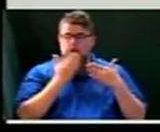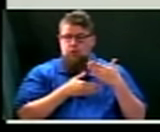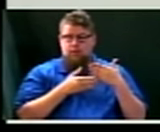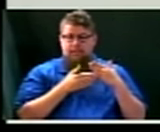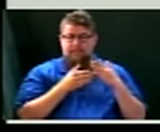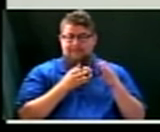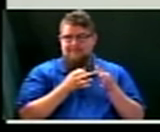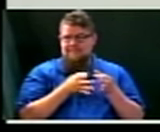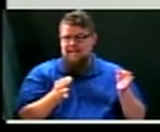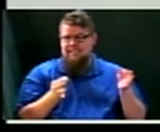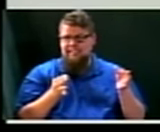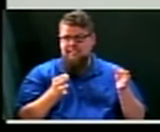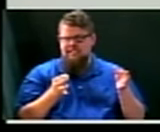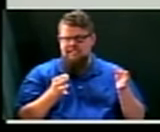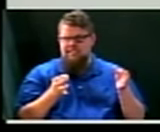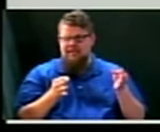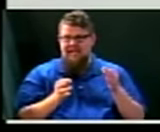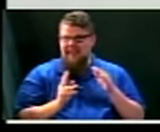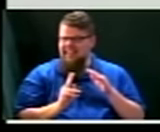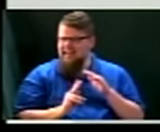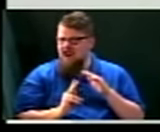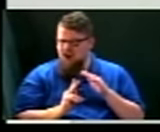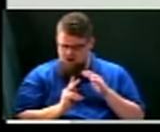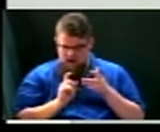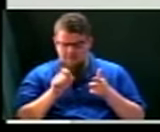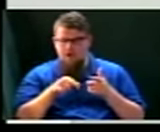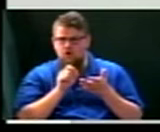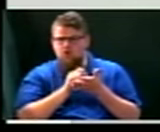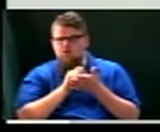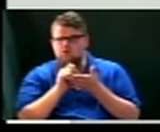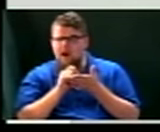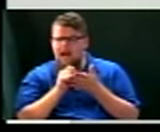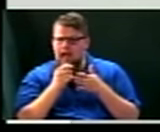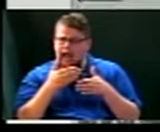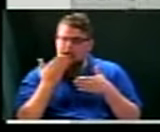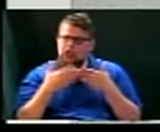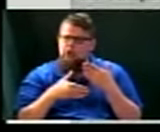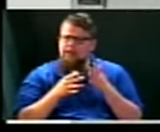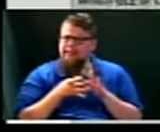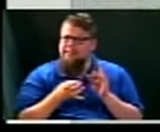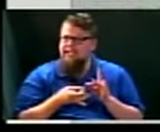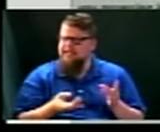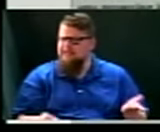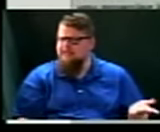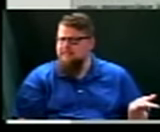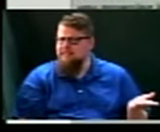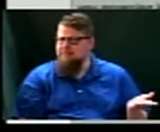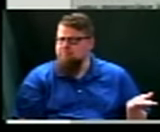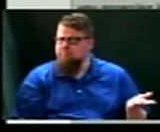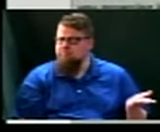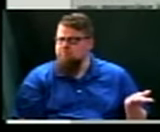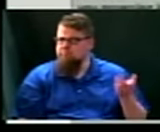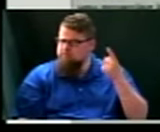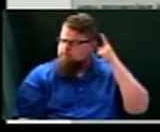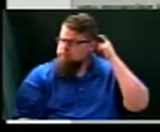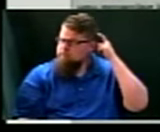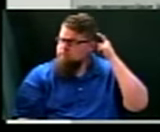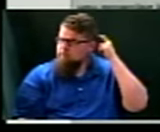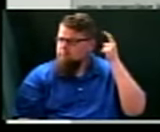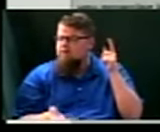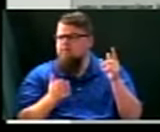kindergarten, they were expected to write a concluding sentence. Here is my context form,